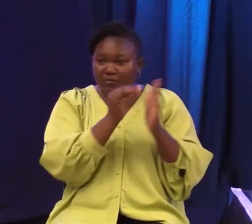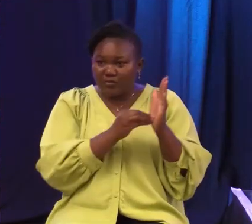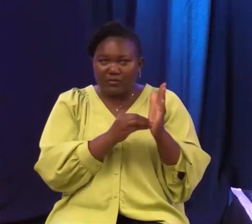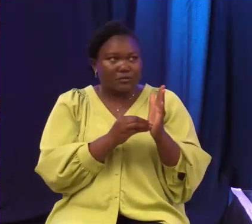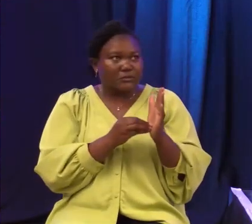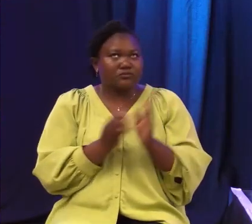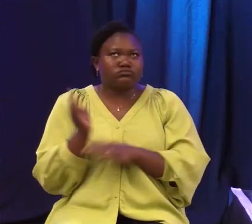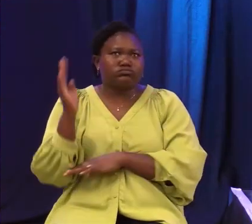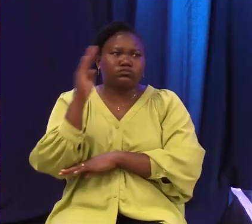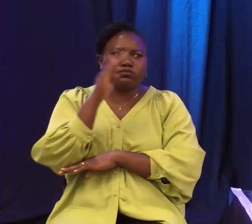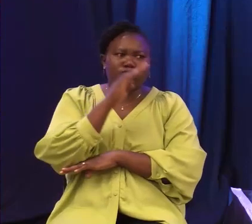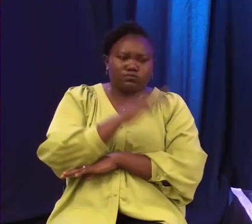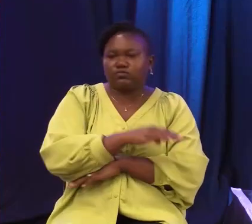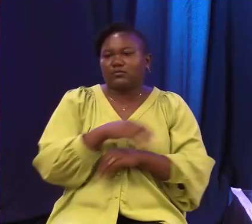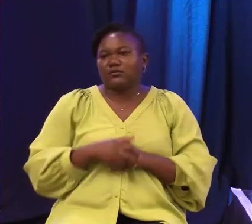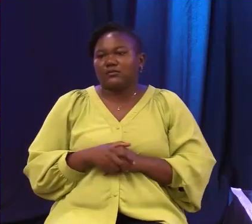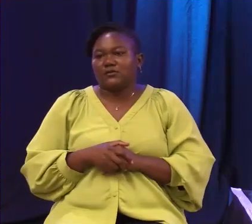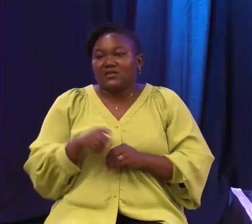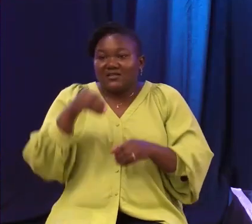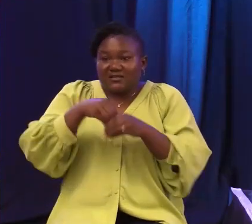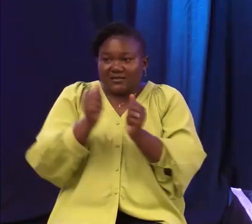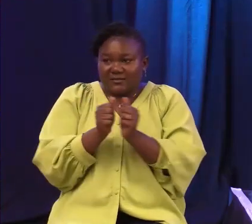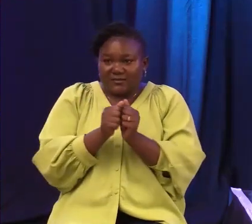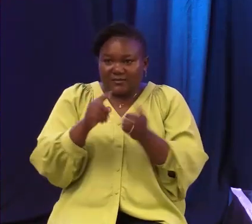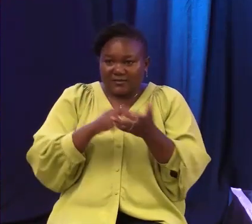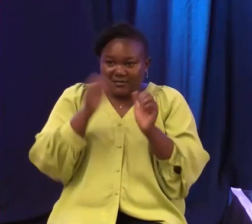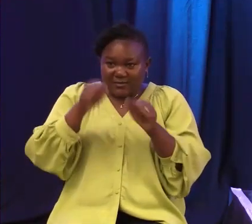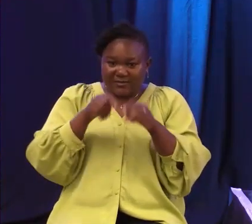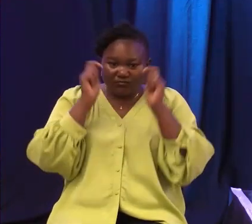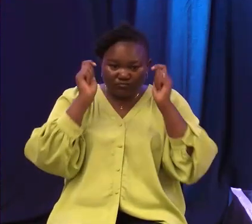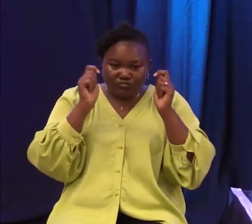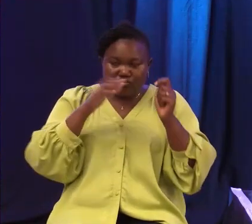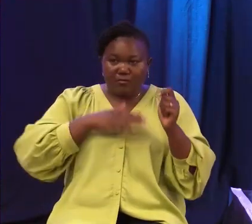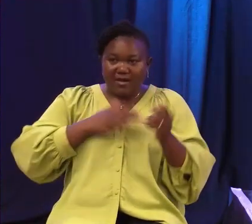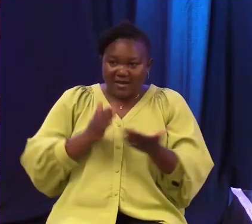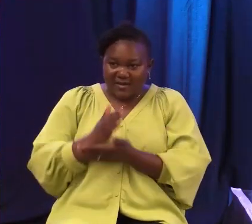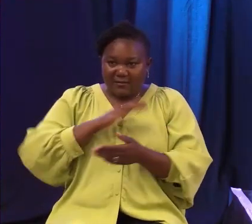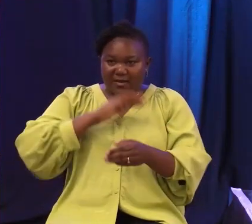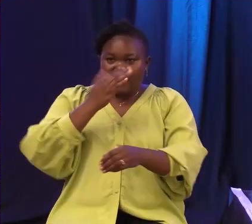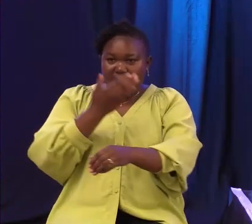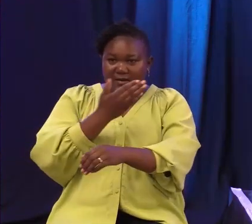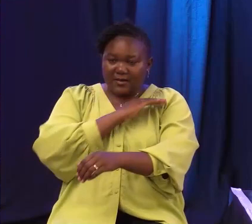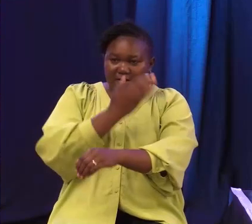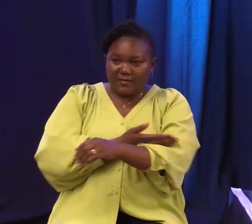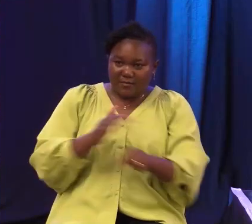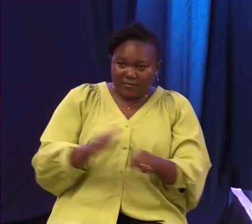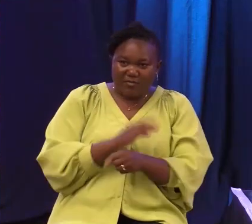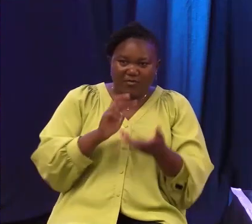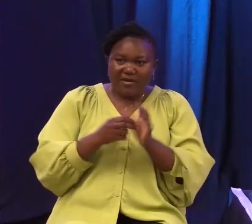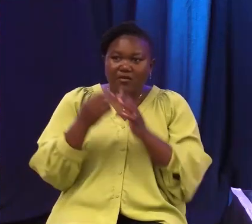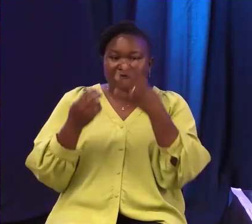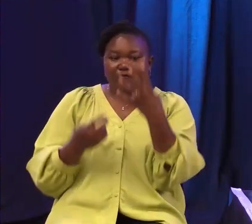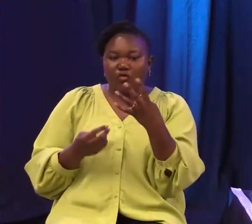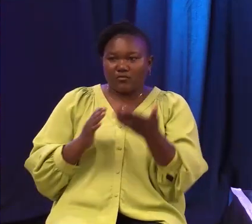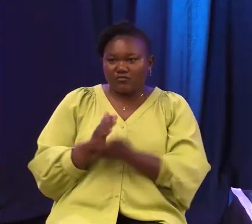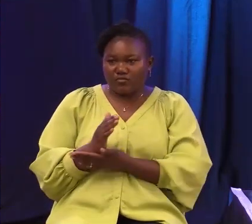day here. So what we then did with the My Rights Are My Superpowers campaign is we have cluster rights. These are 4 rights: